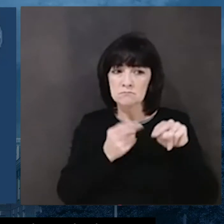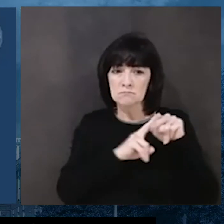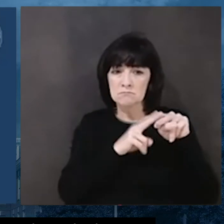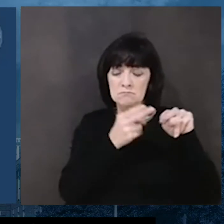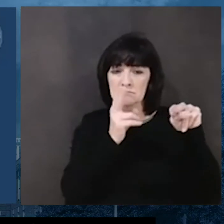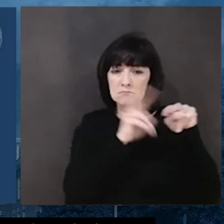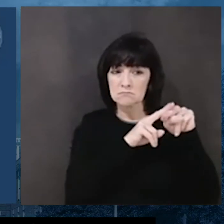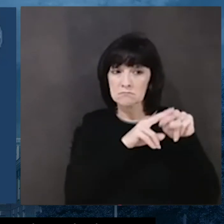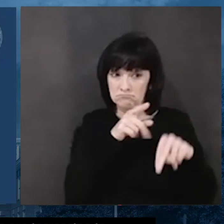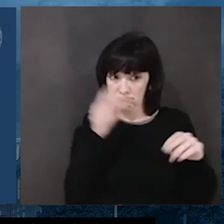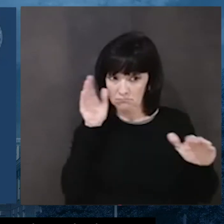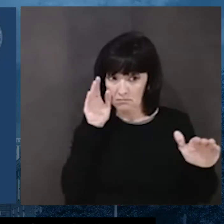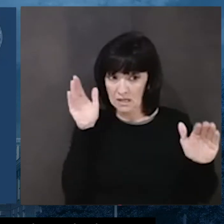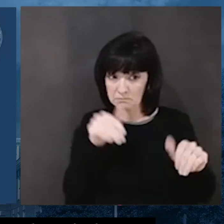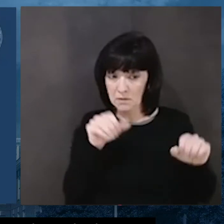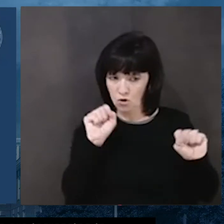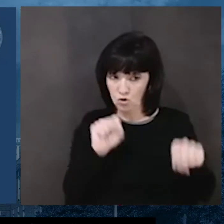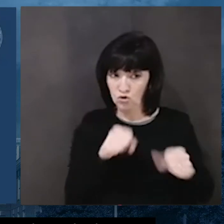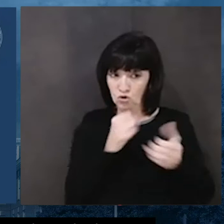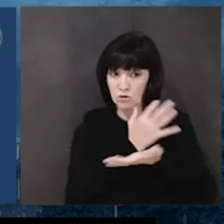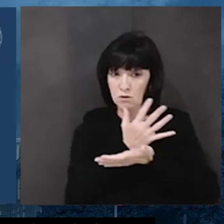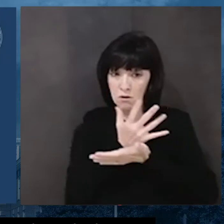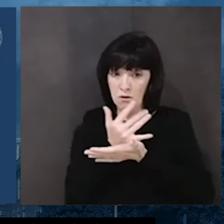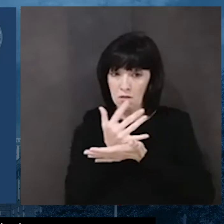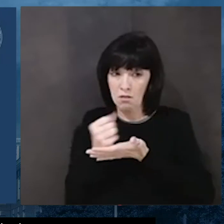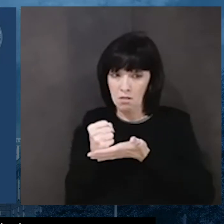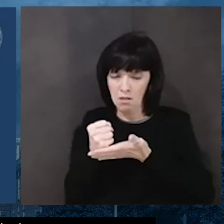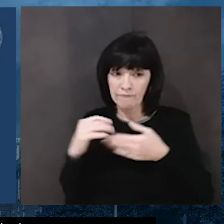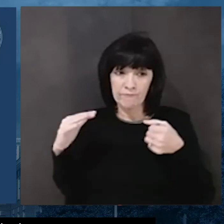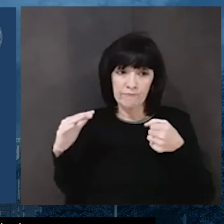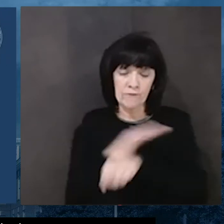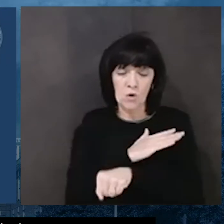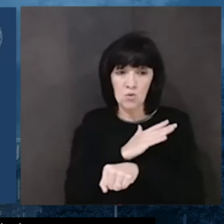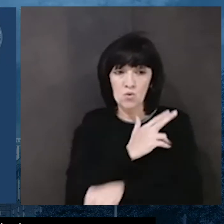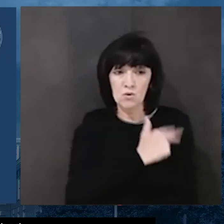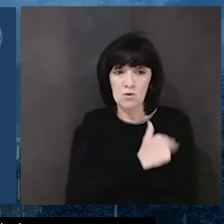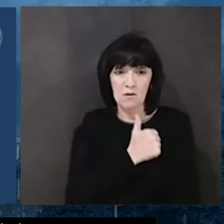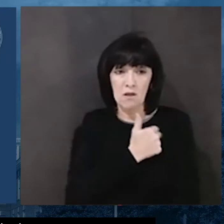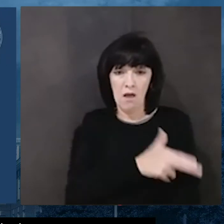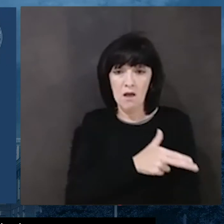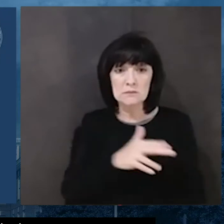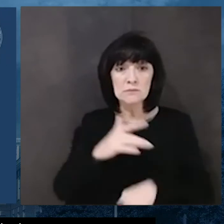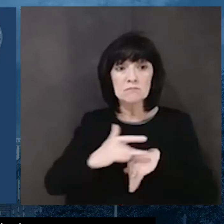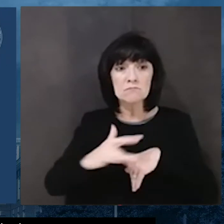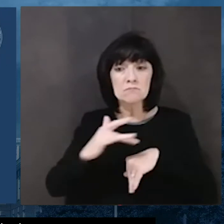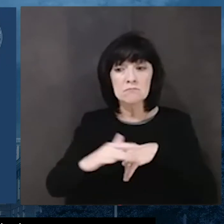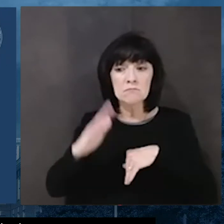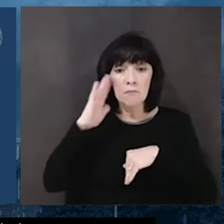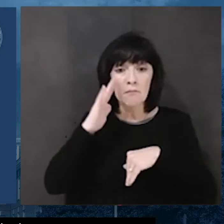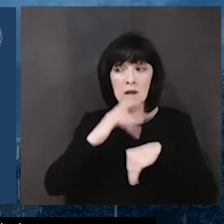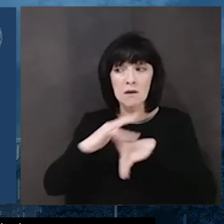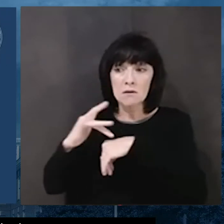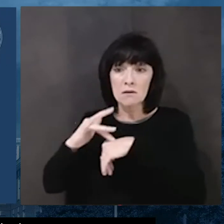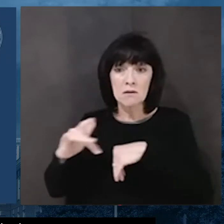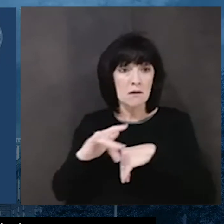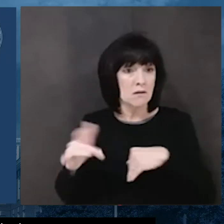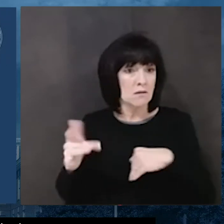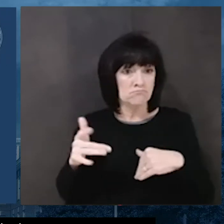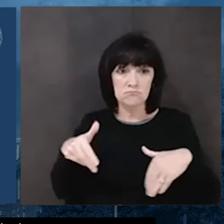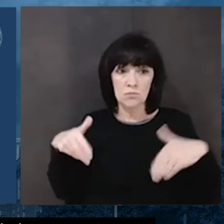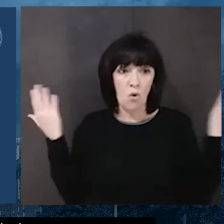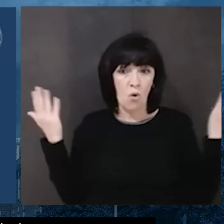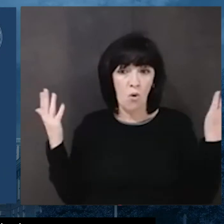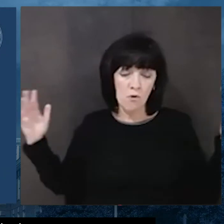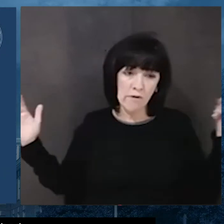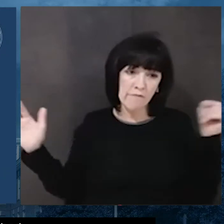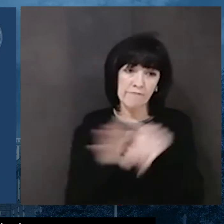beds? Yeah, so that's a difficult question to answer, but let me just give you some